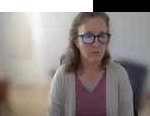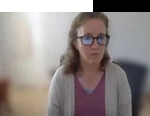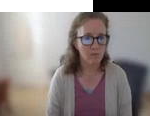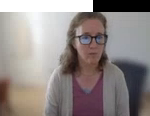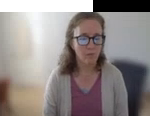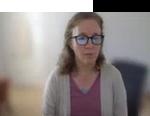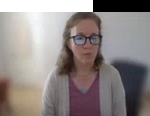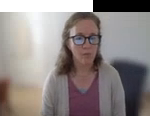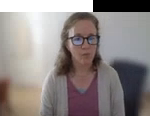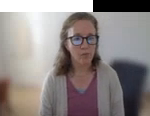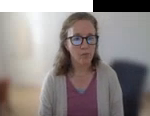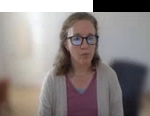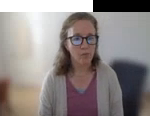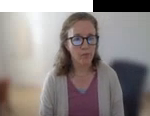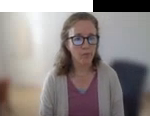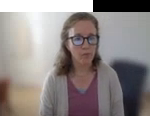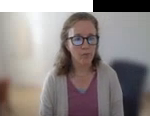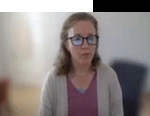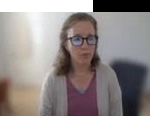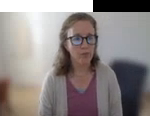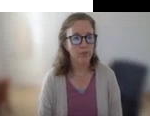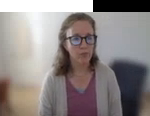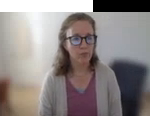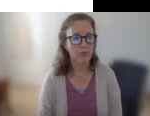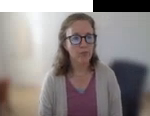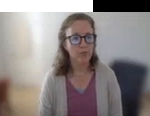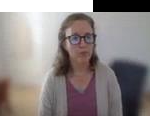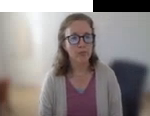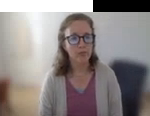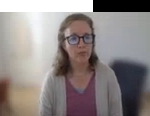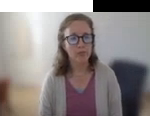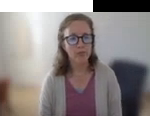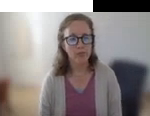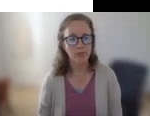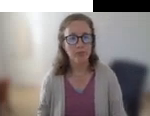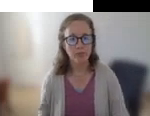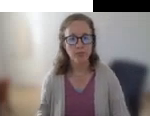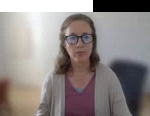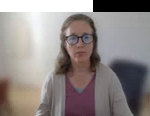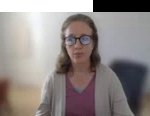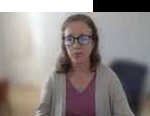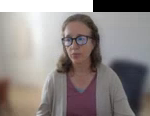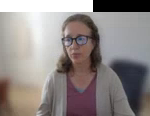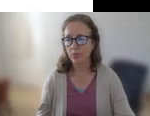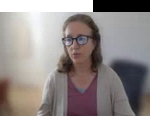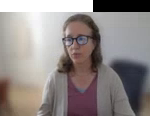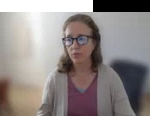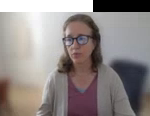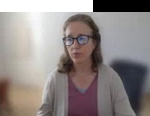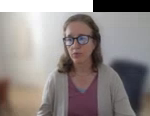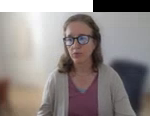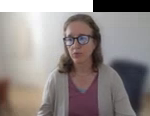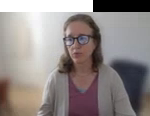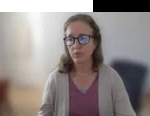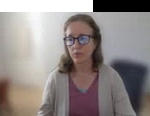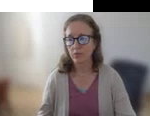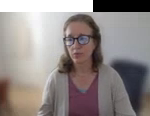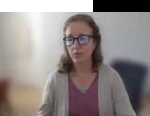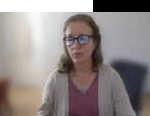to ask for clarification. Also, a general practice of using plain language.